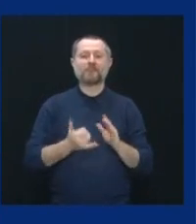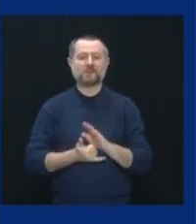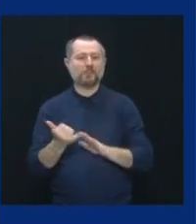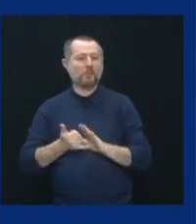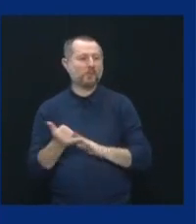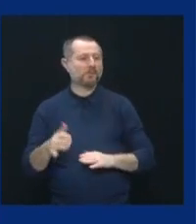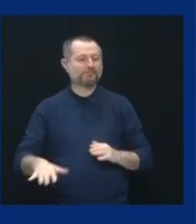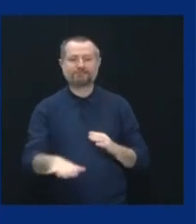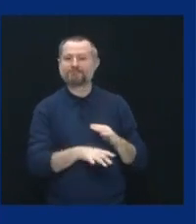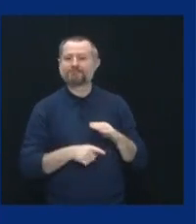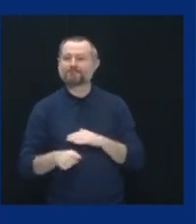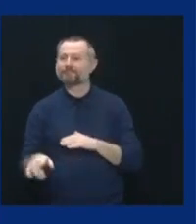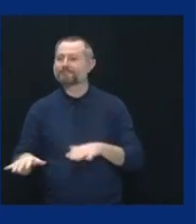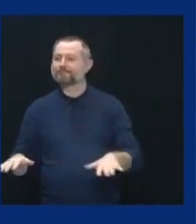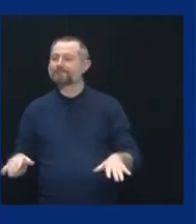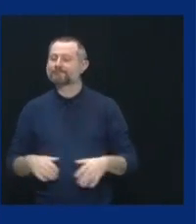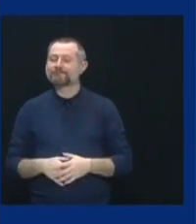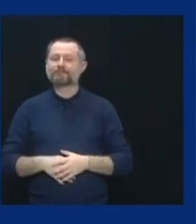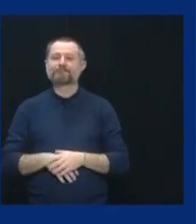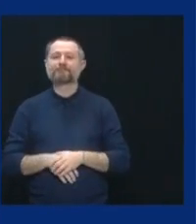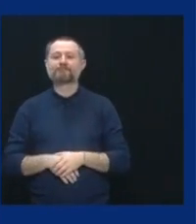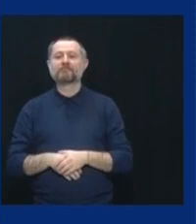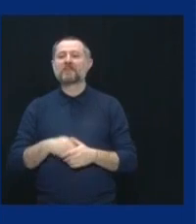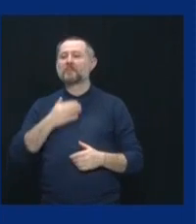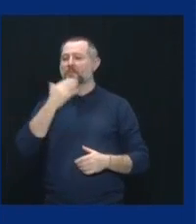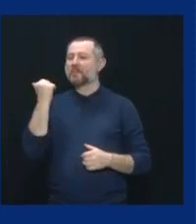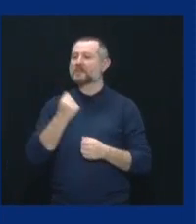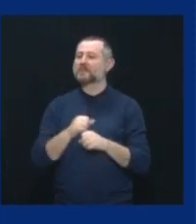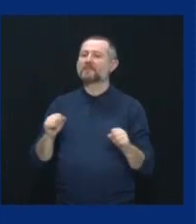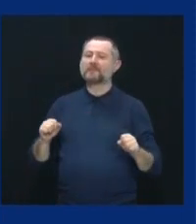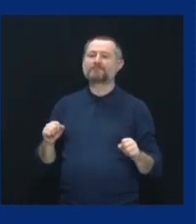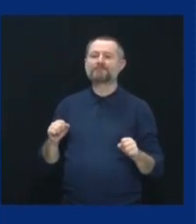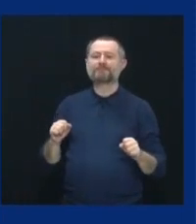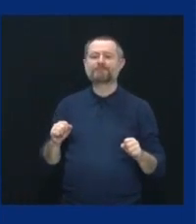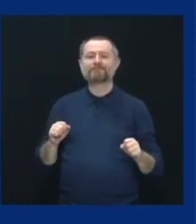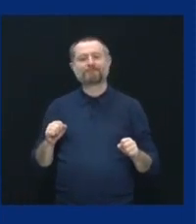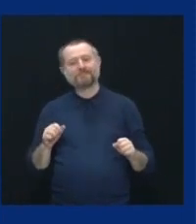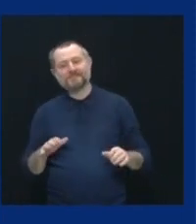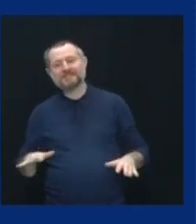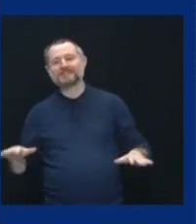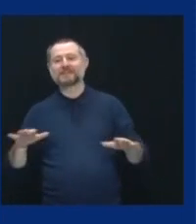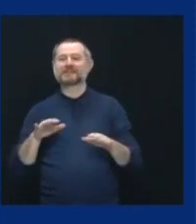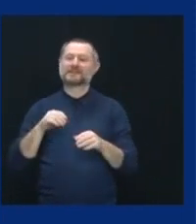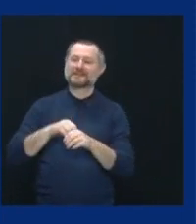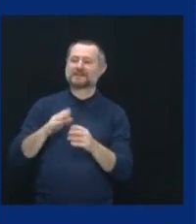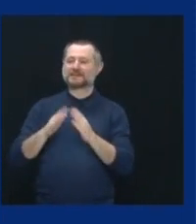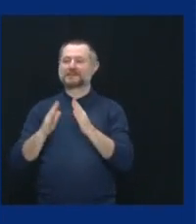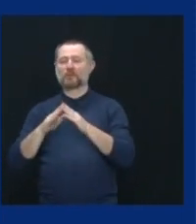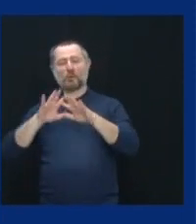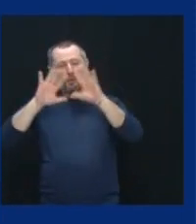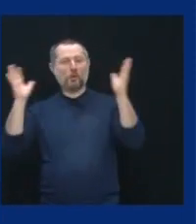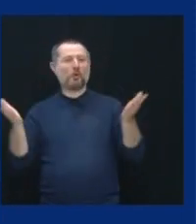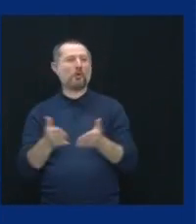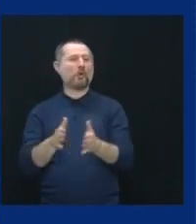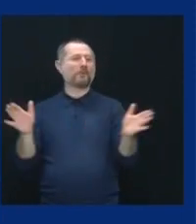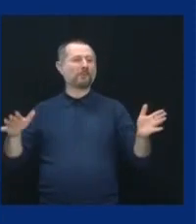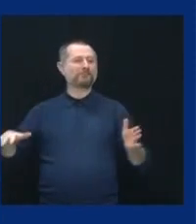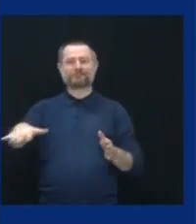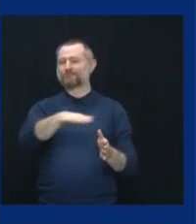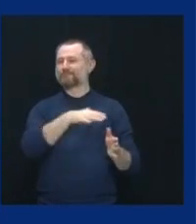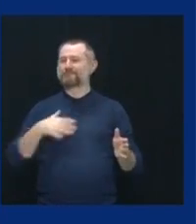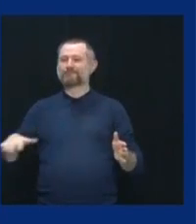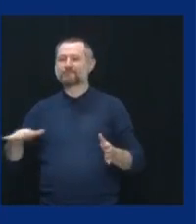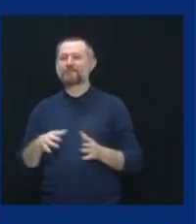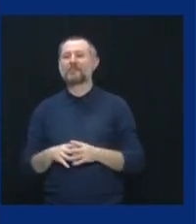stations. I believe you need better safety, public safety in the city overall. I believe you need